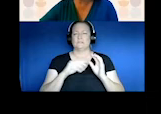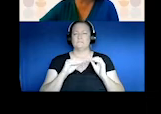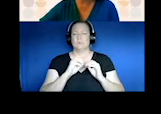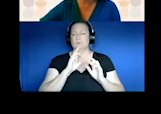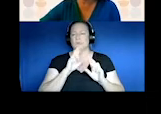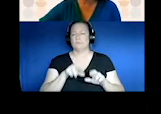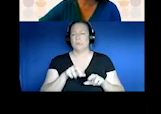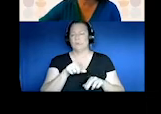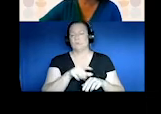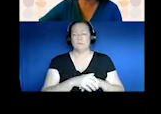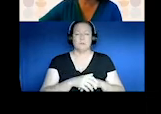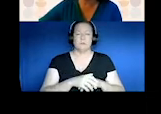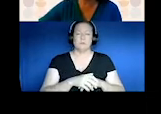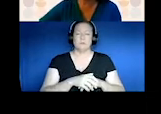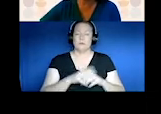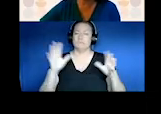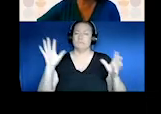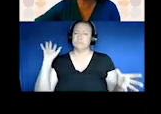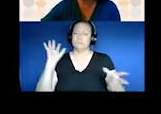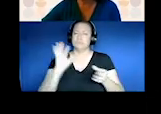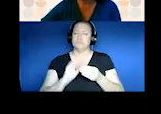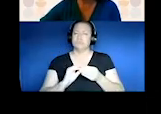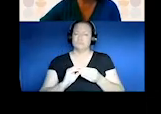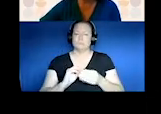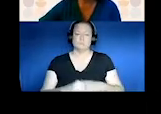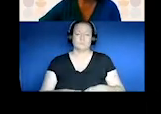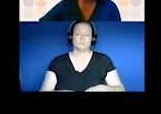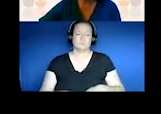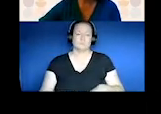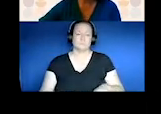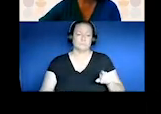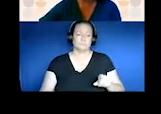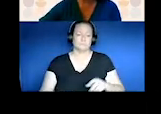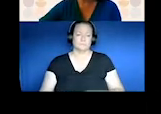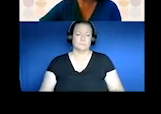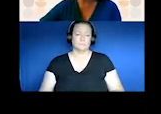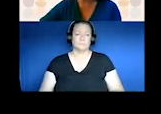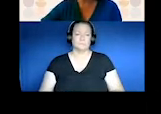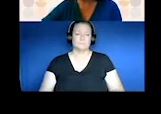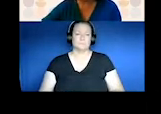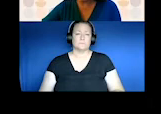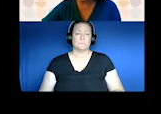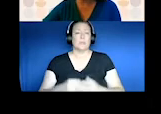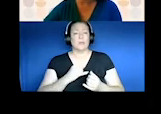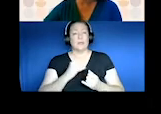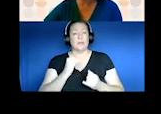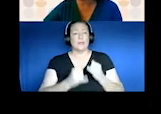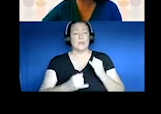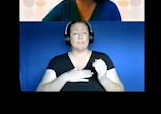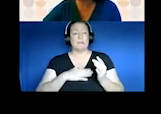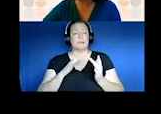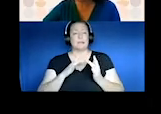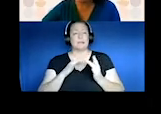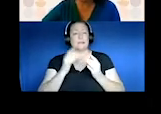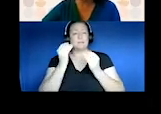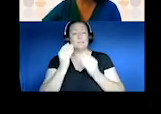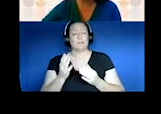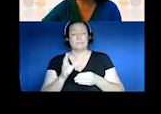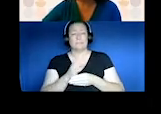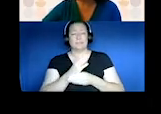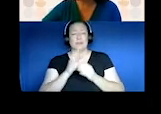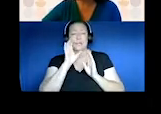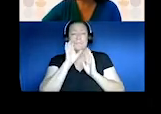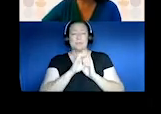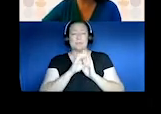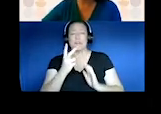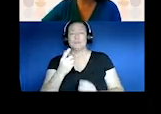put together, but it's very comprehensive. And I would like to end by my contact information and sharing a picture of my